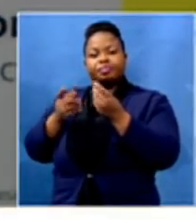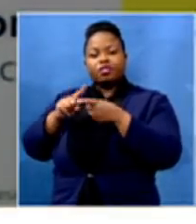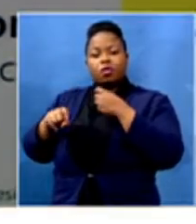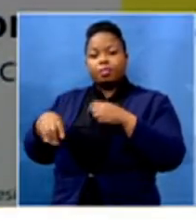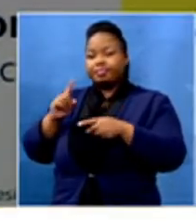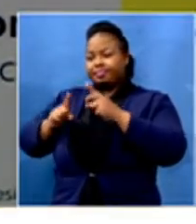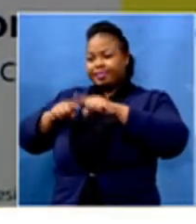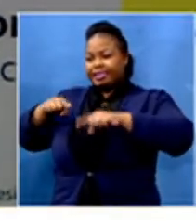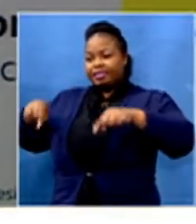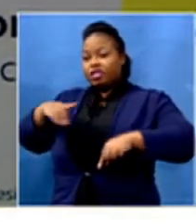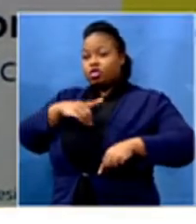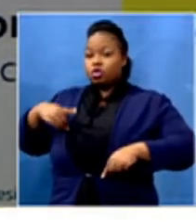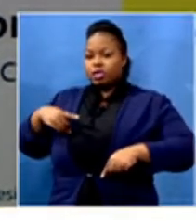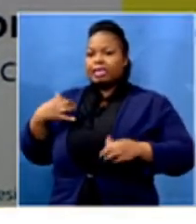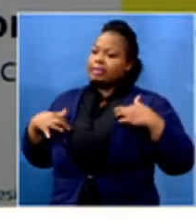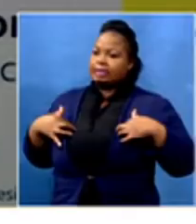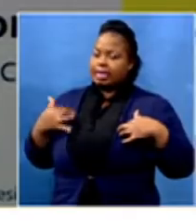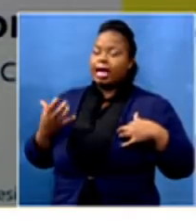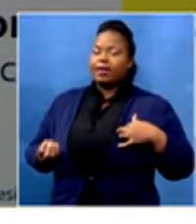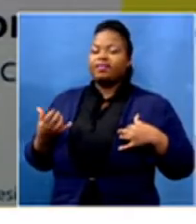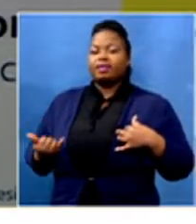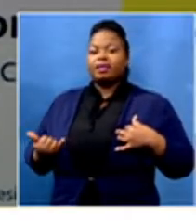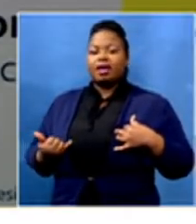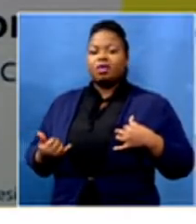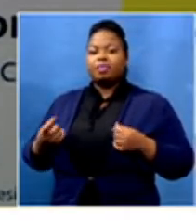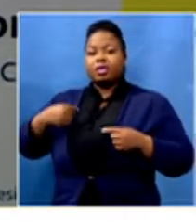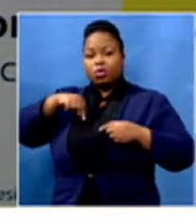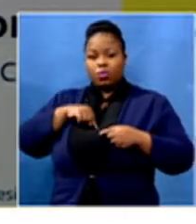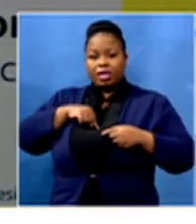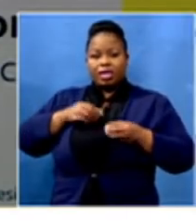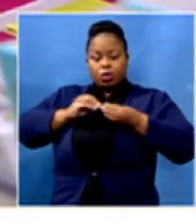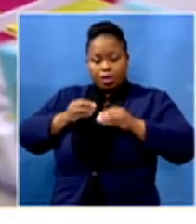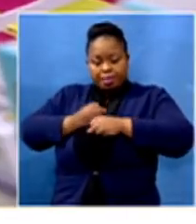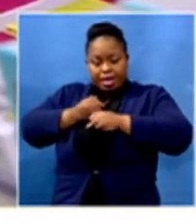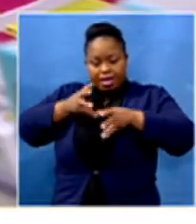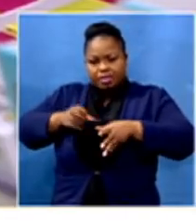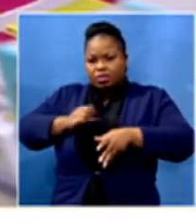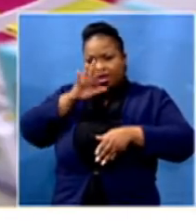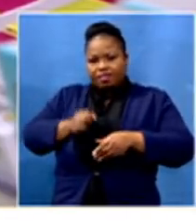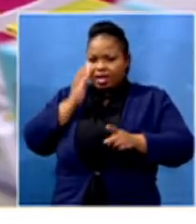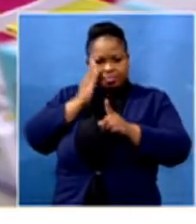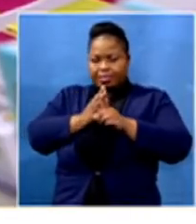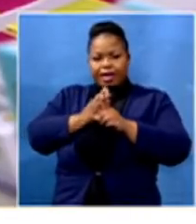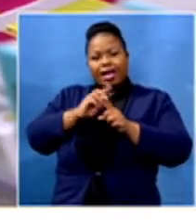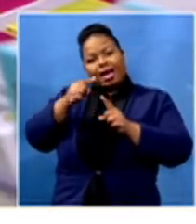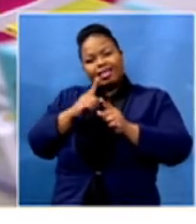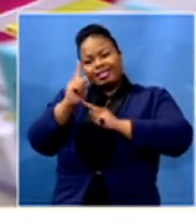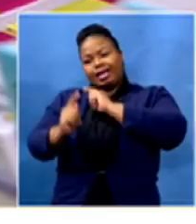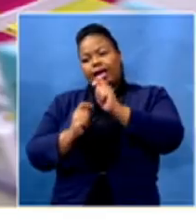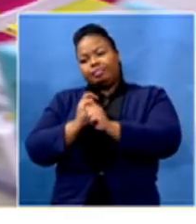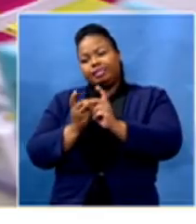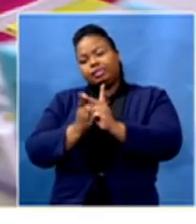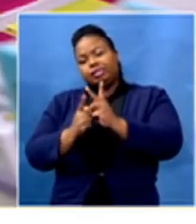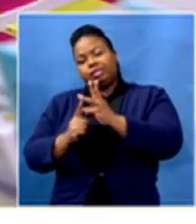clinicians are excited about. We don't manufacture it directly in South Africa. We manufacture other types of the